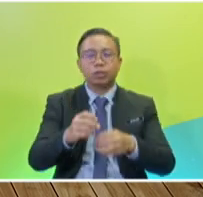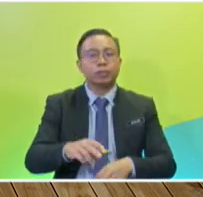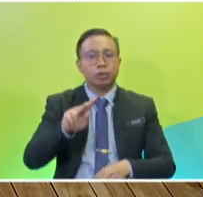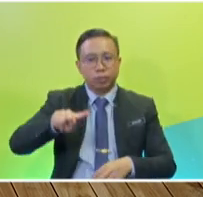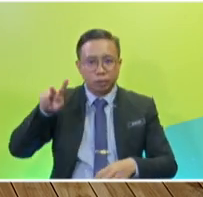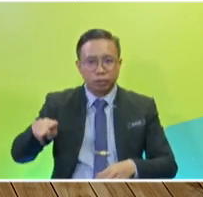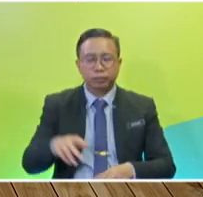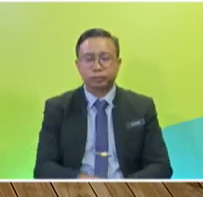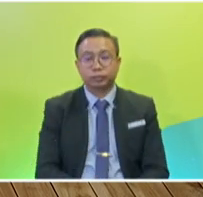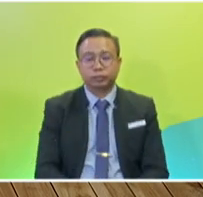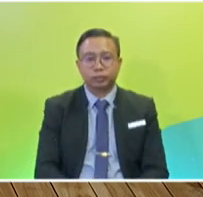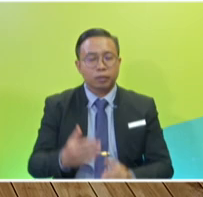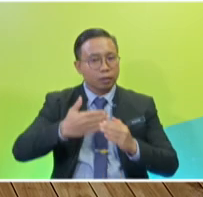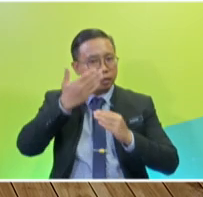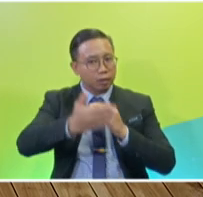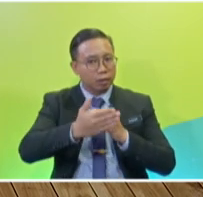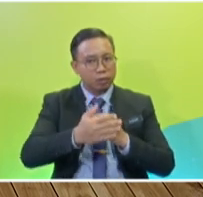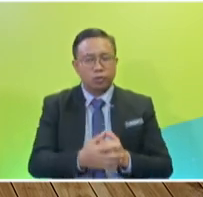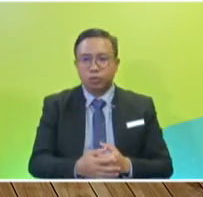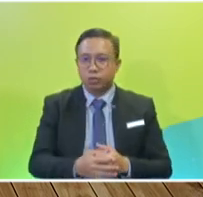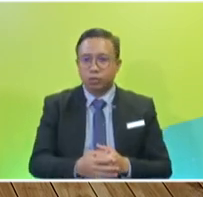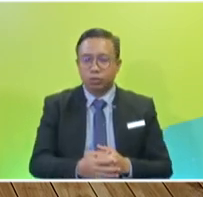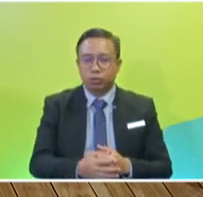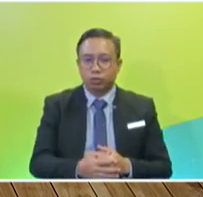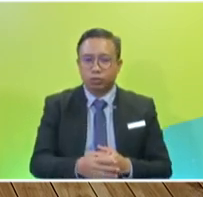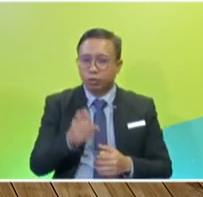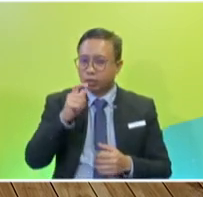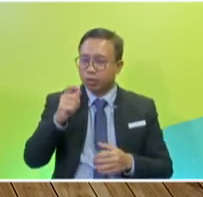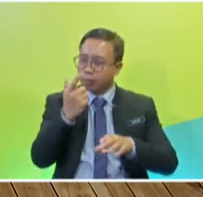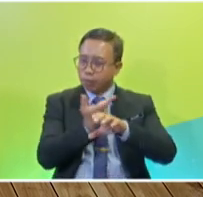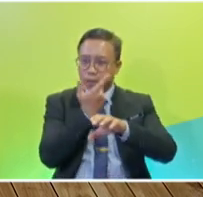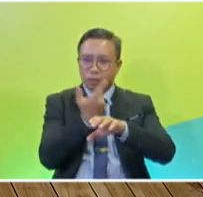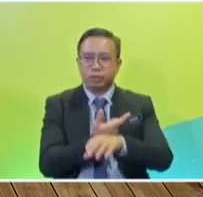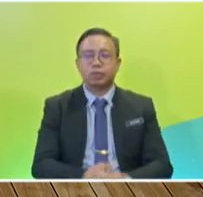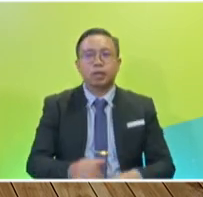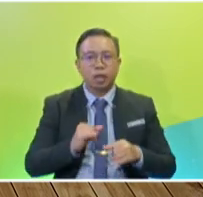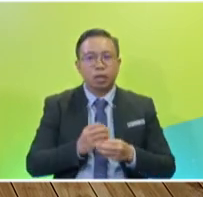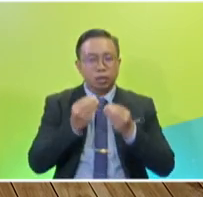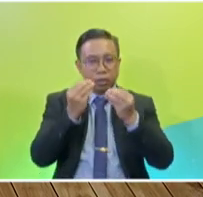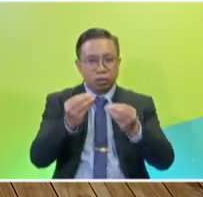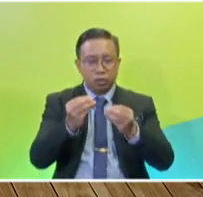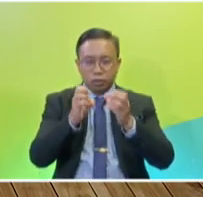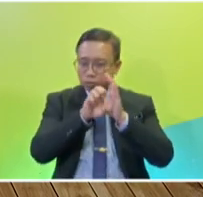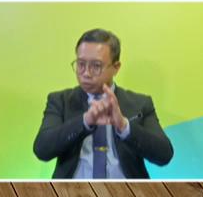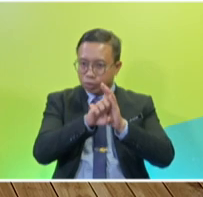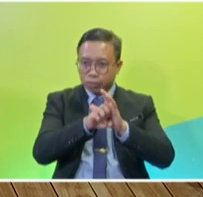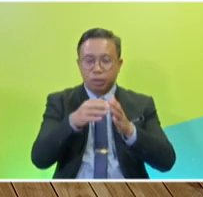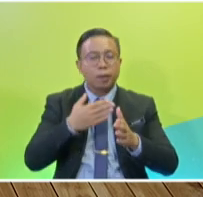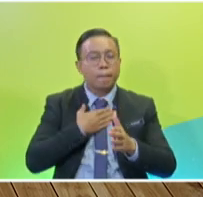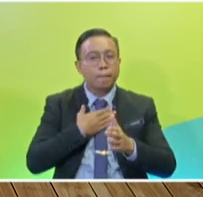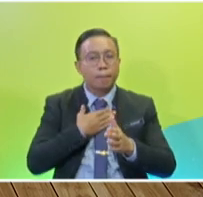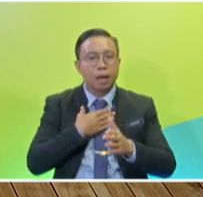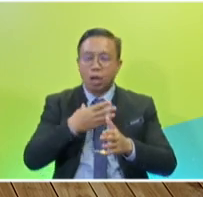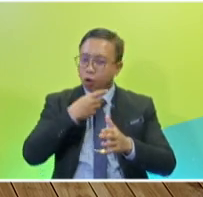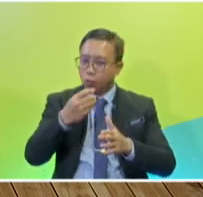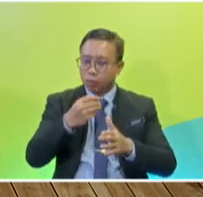right, okay, the next one will be the practice. Now, I'm going to give you a very simple example, my hobby. So this